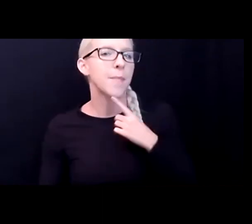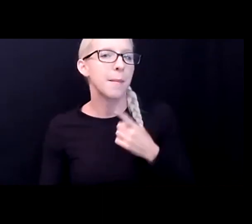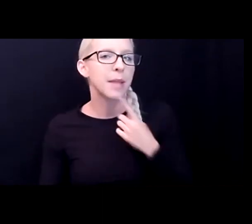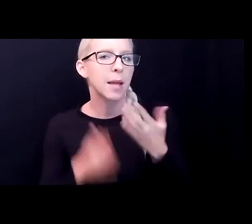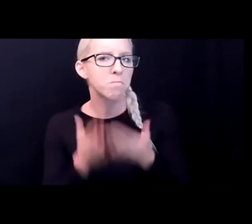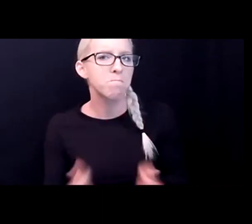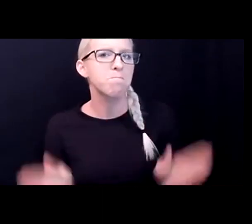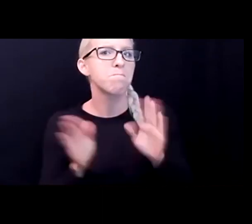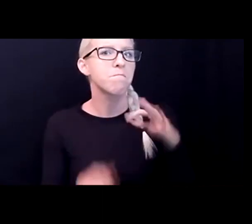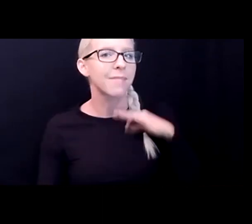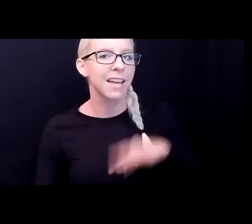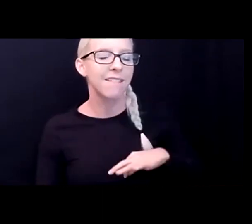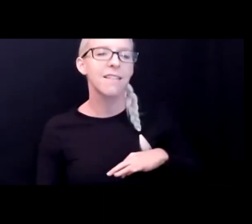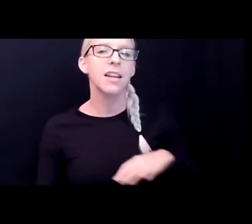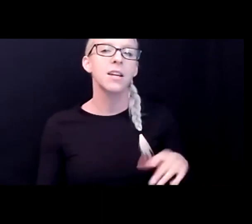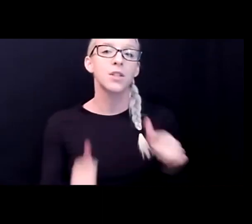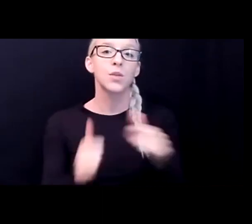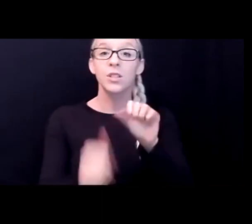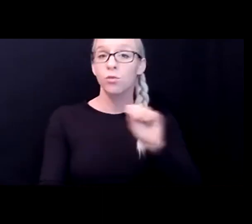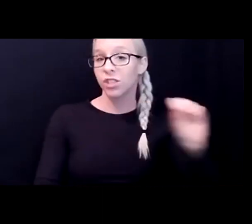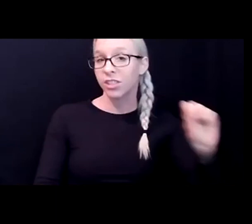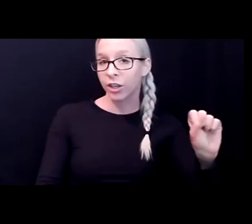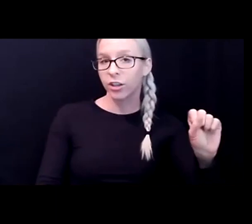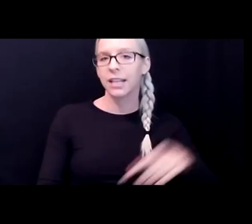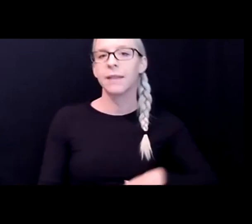specifically with Social Security and the